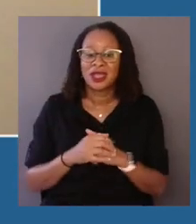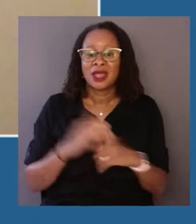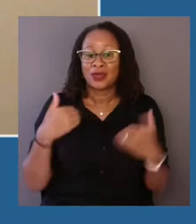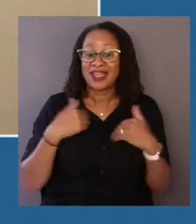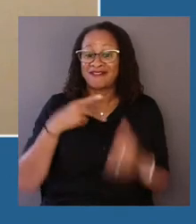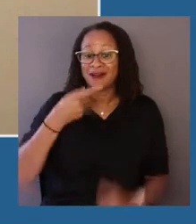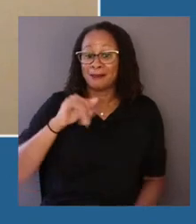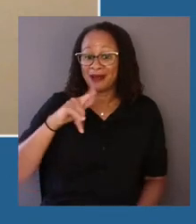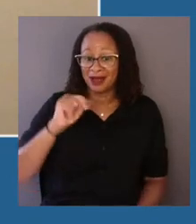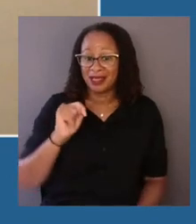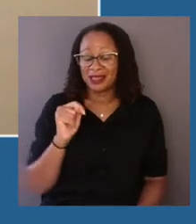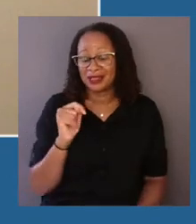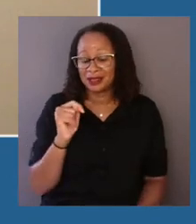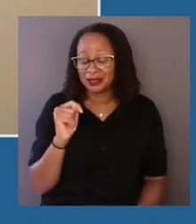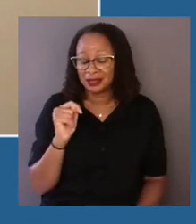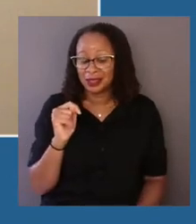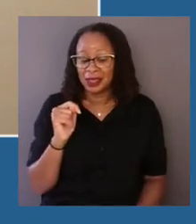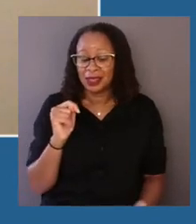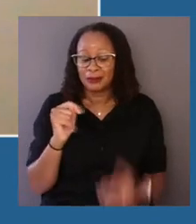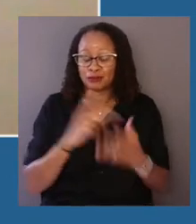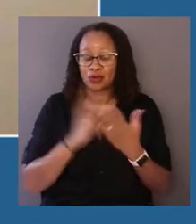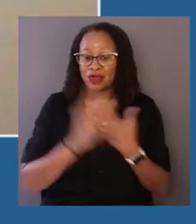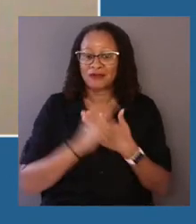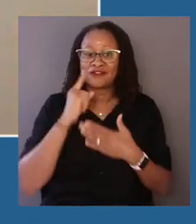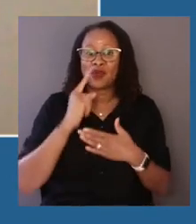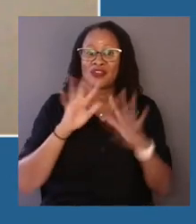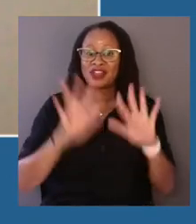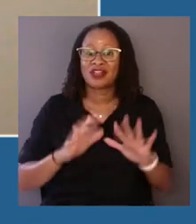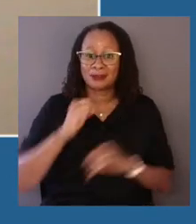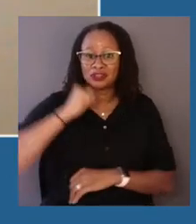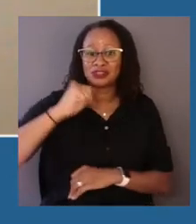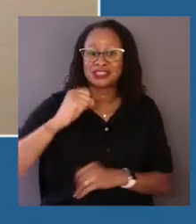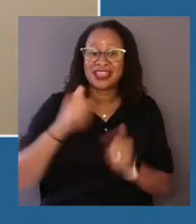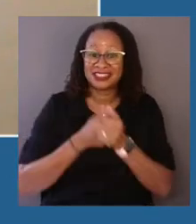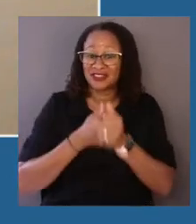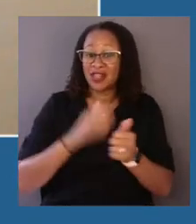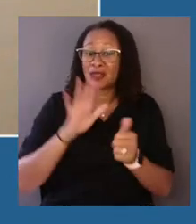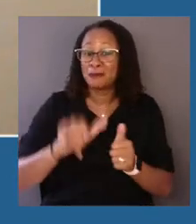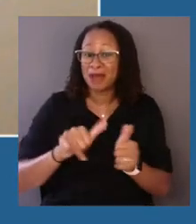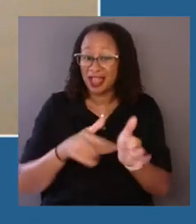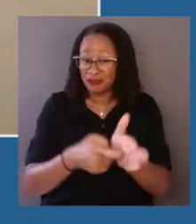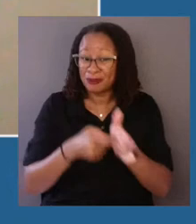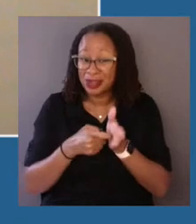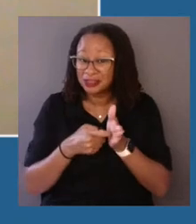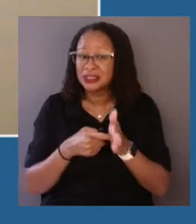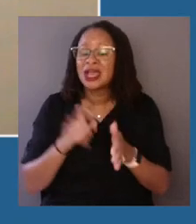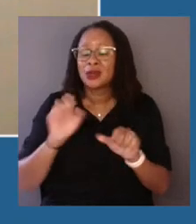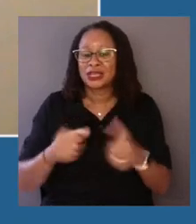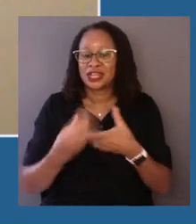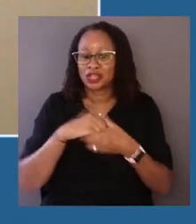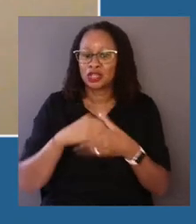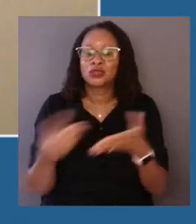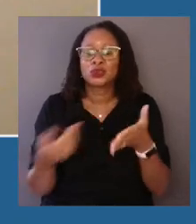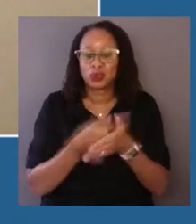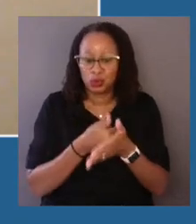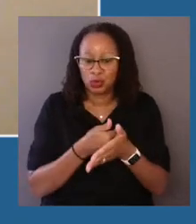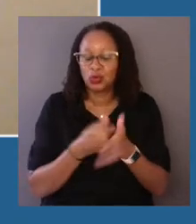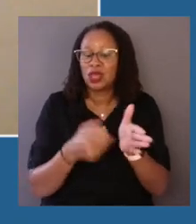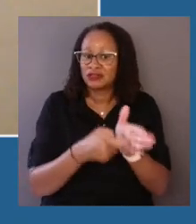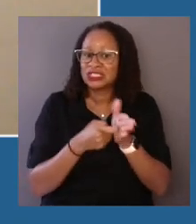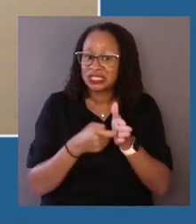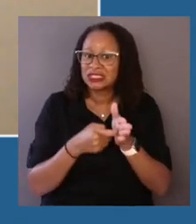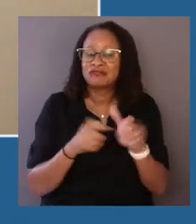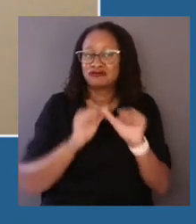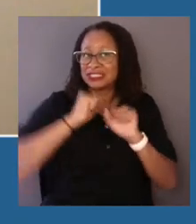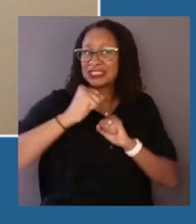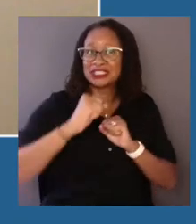climate resiliency design guidelines, which is followed by a mandate so that we can include new resiliency scoring systems and transform